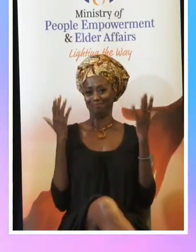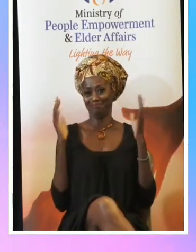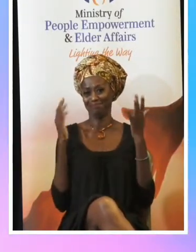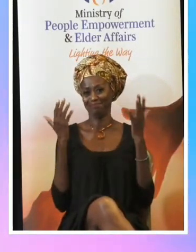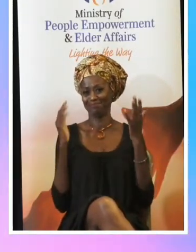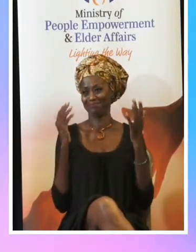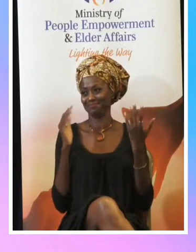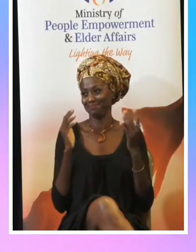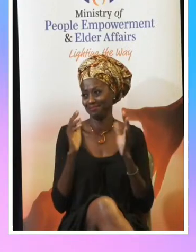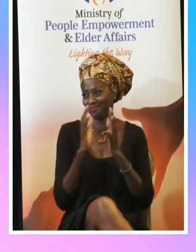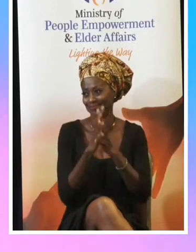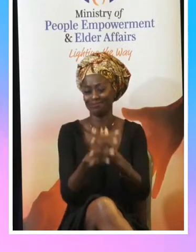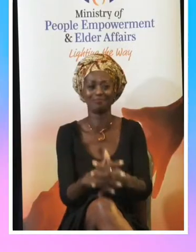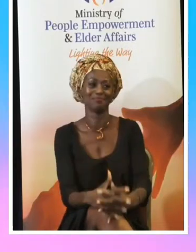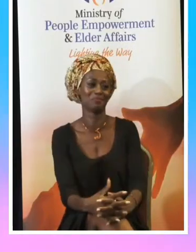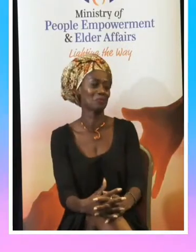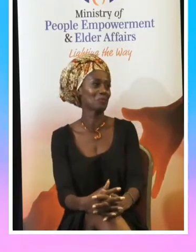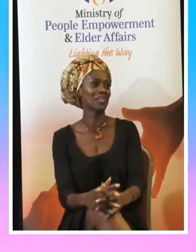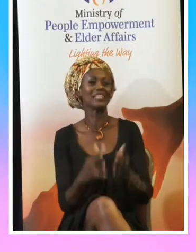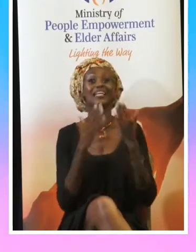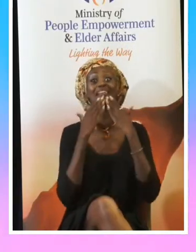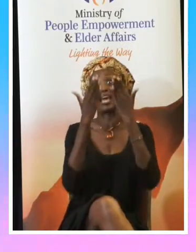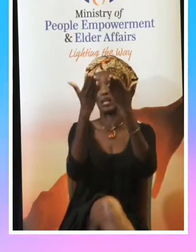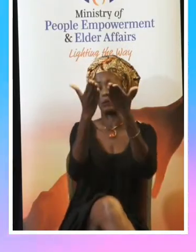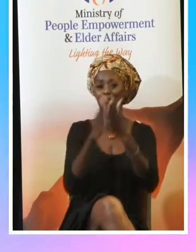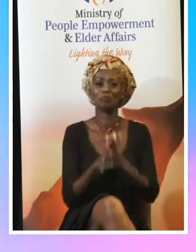Thank you so much, love.